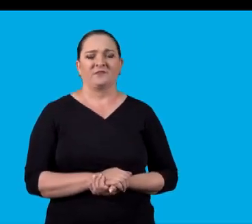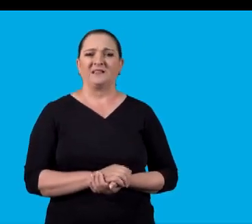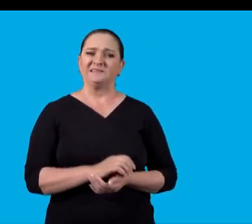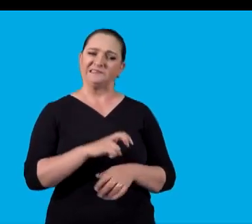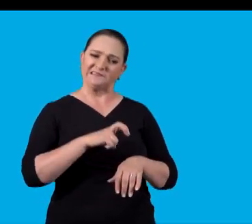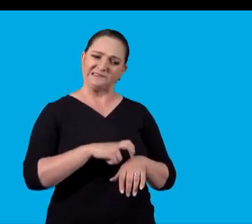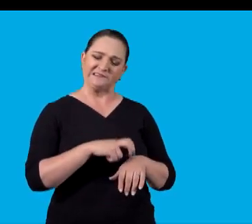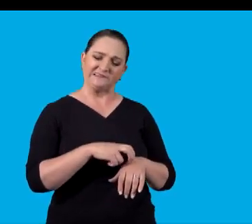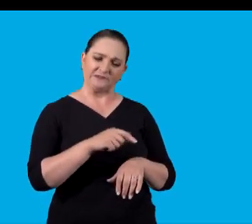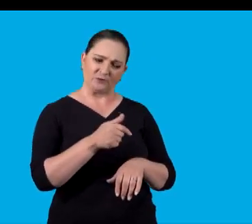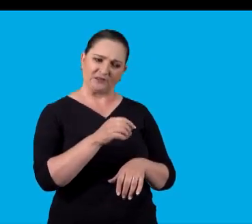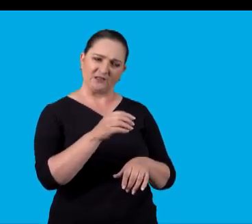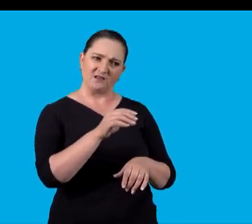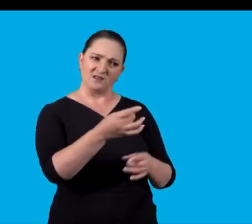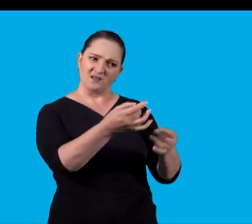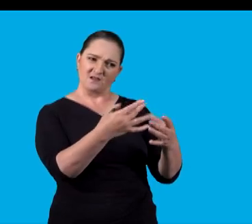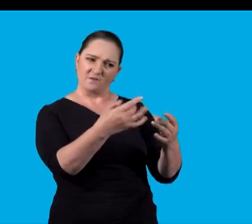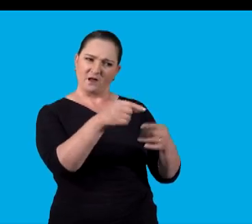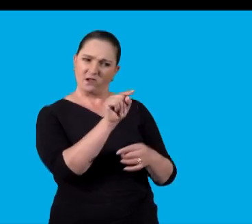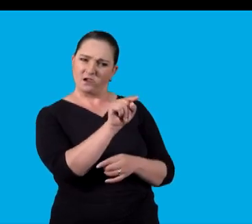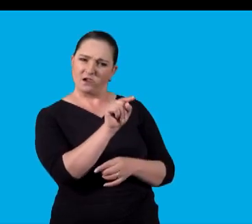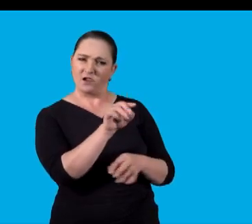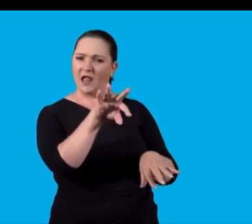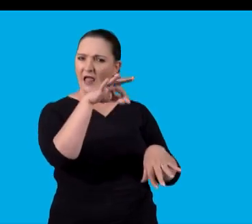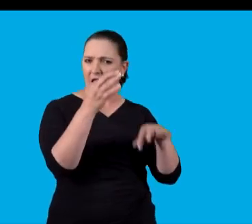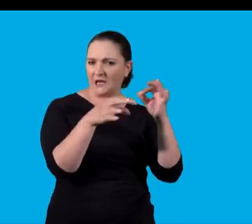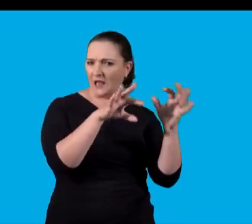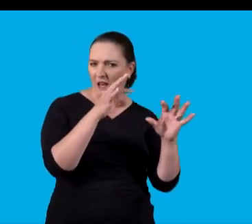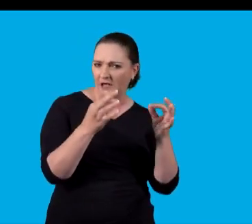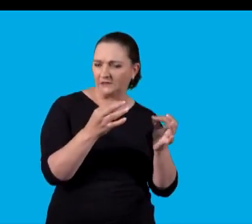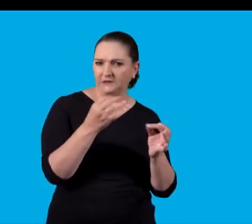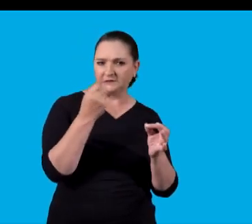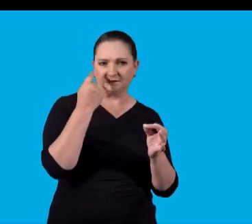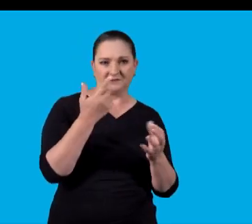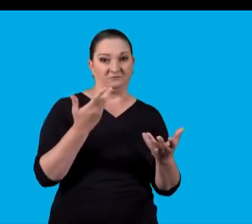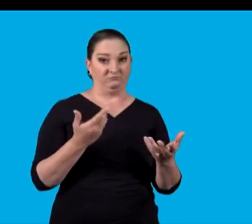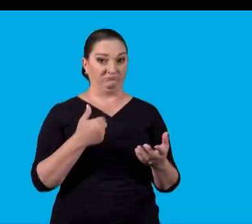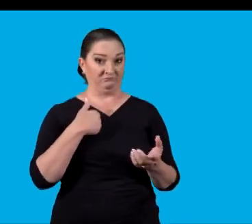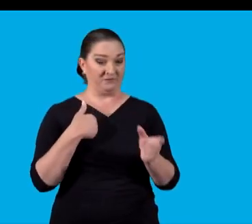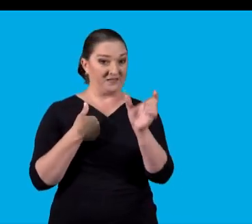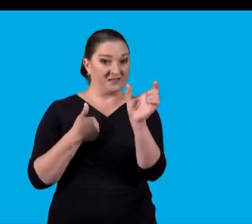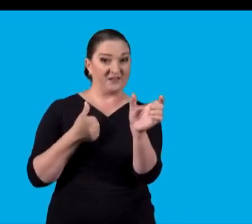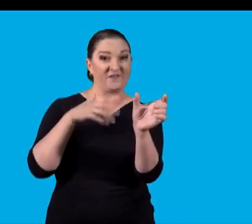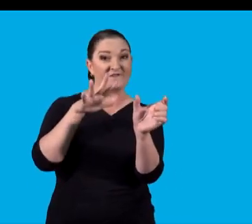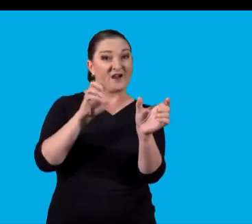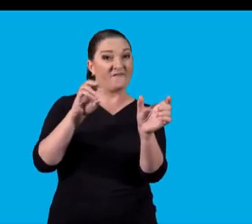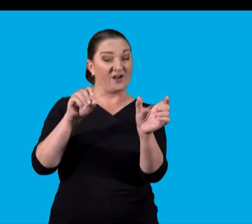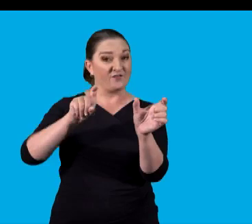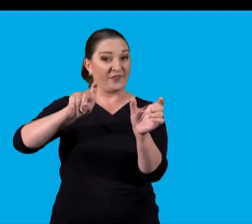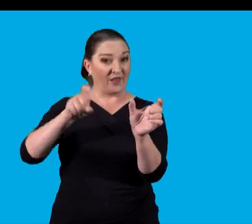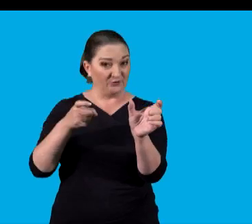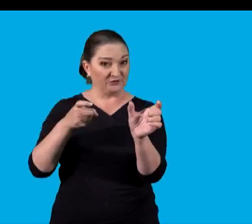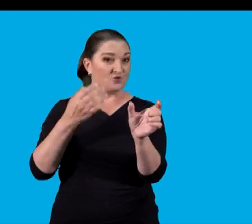to analyze the information and understand that if I had 500,000 in